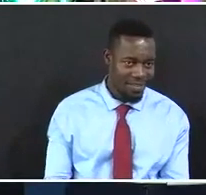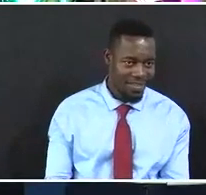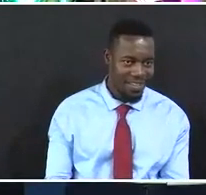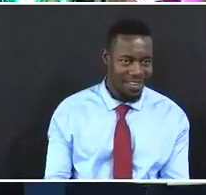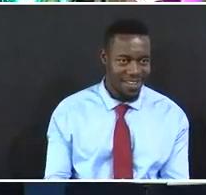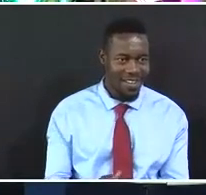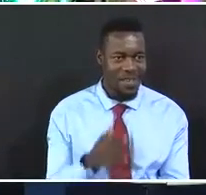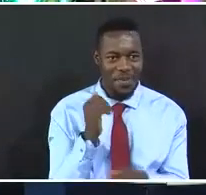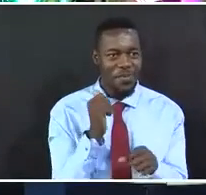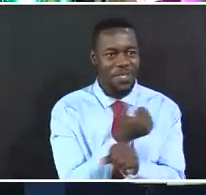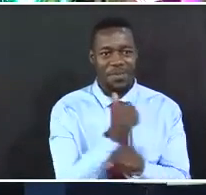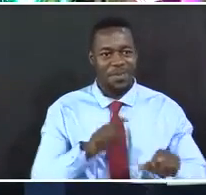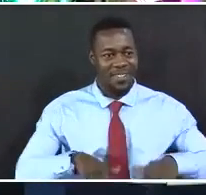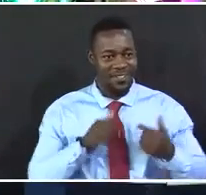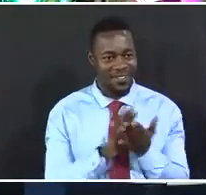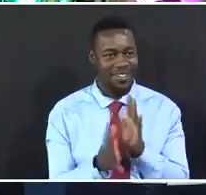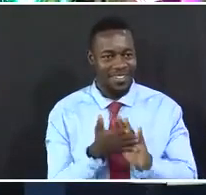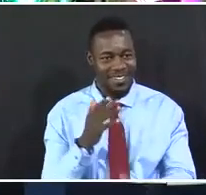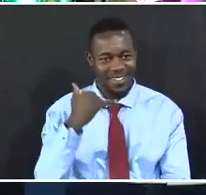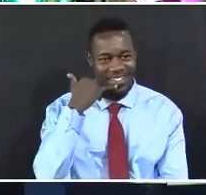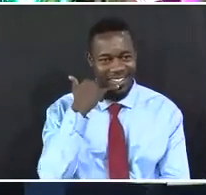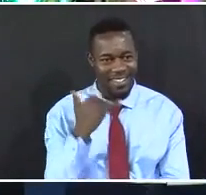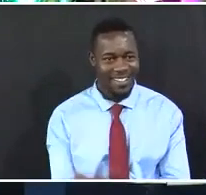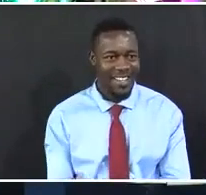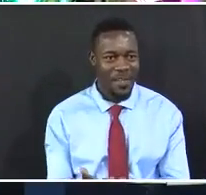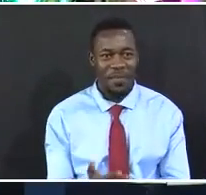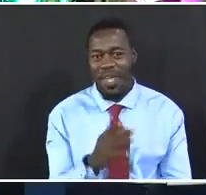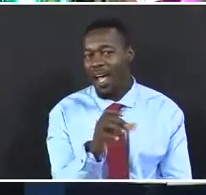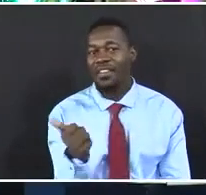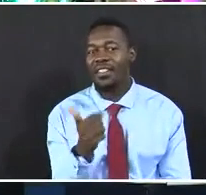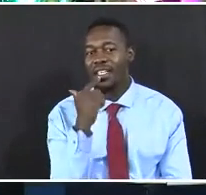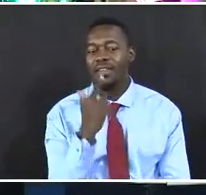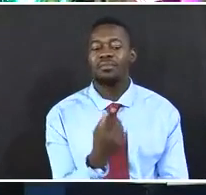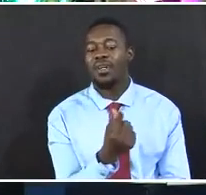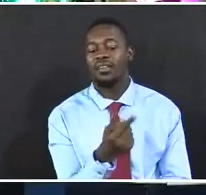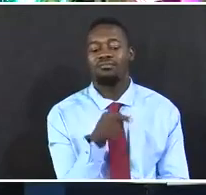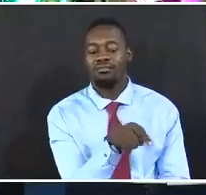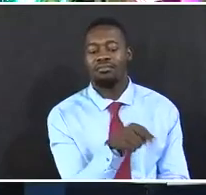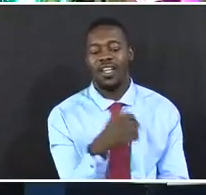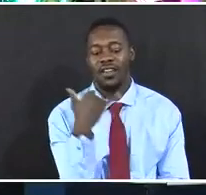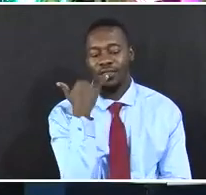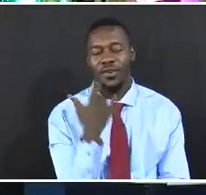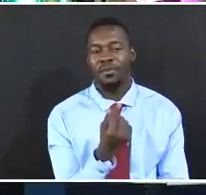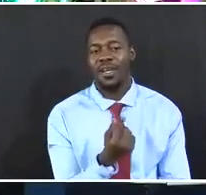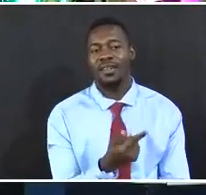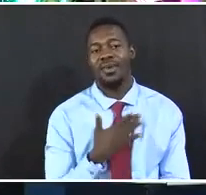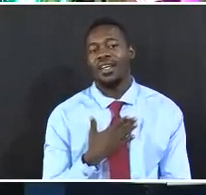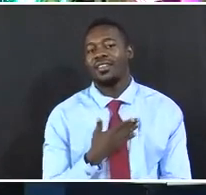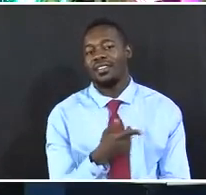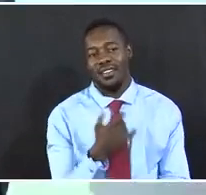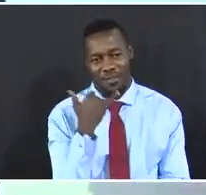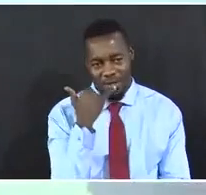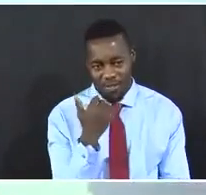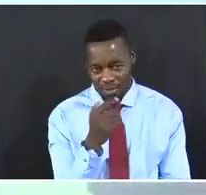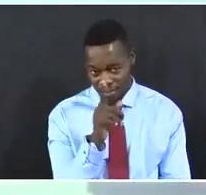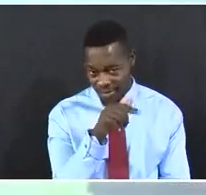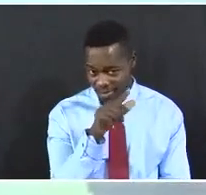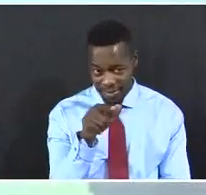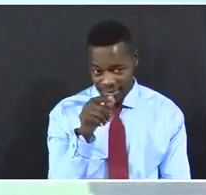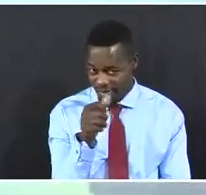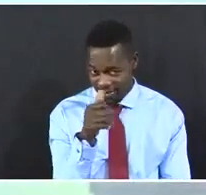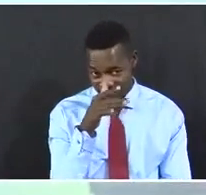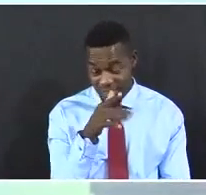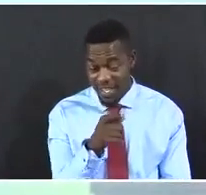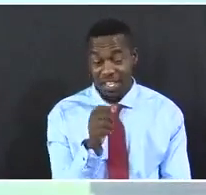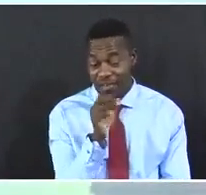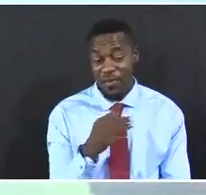I know you're going to say because it's money nowadays, it's M-Pesa and so on. But then just be careful that we don't get obsessed. Okay? So when